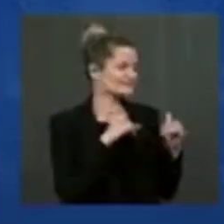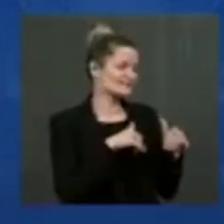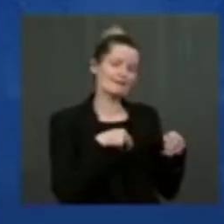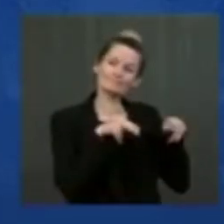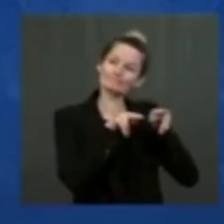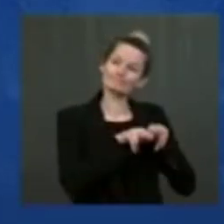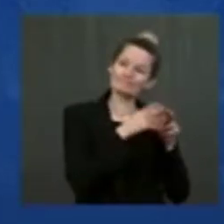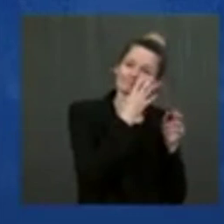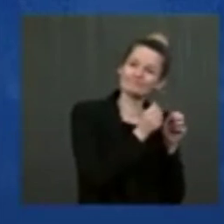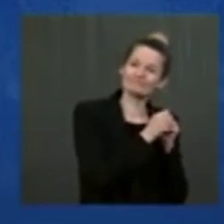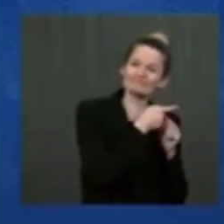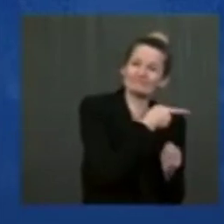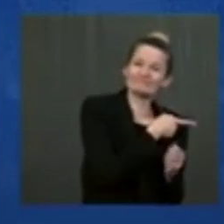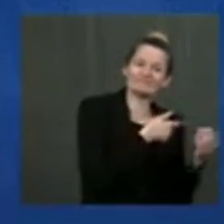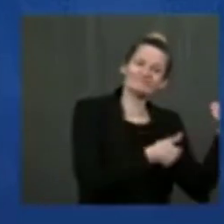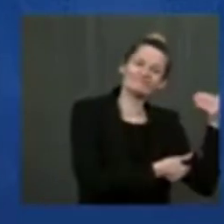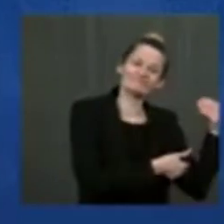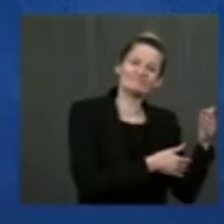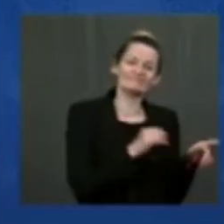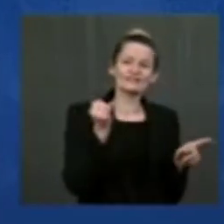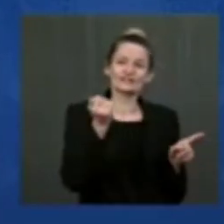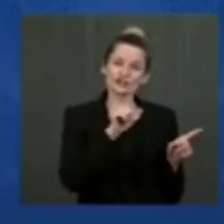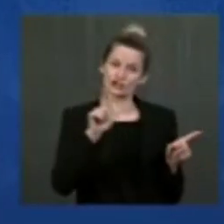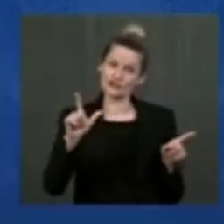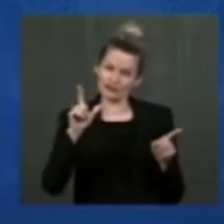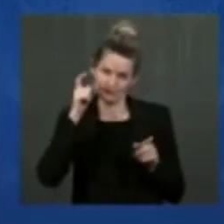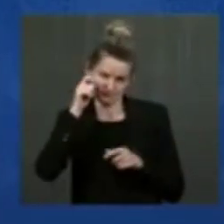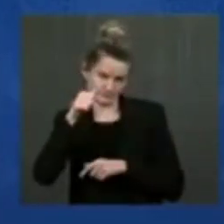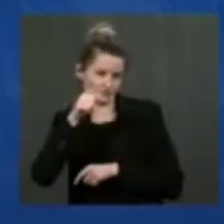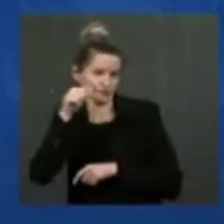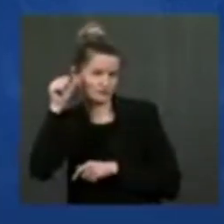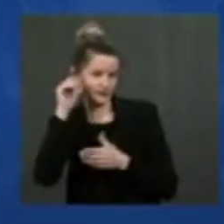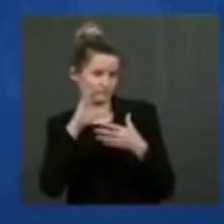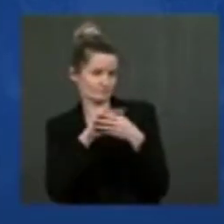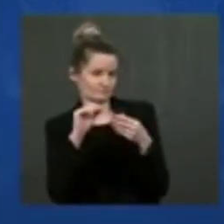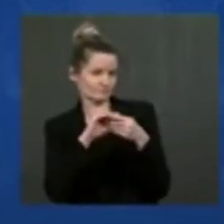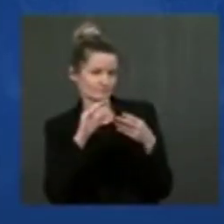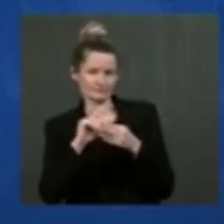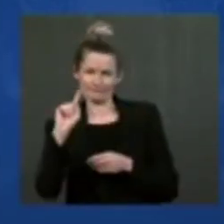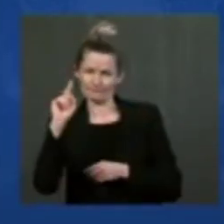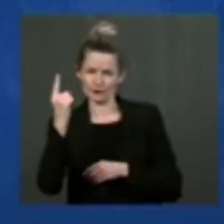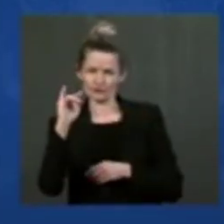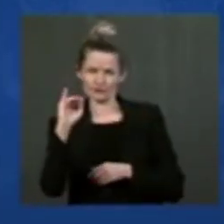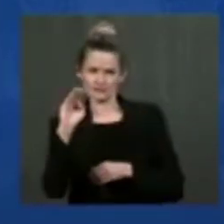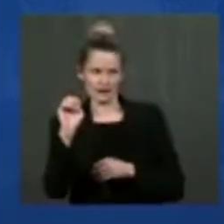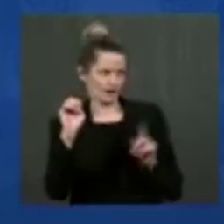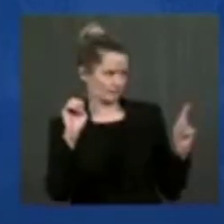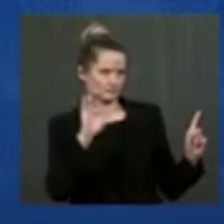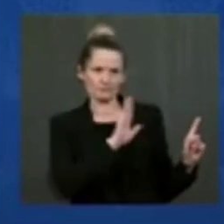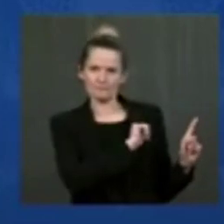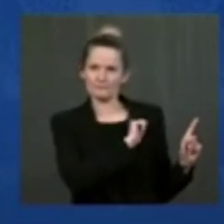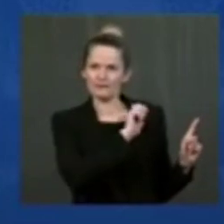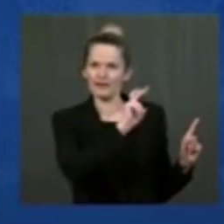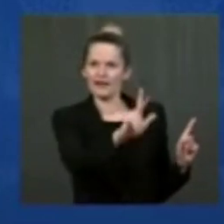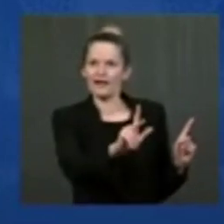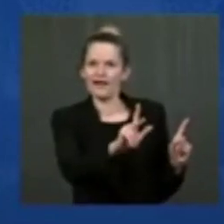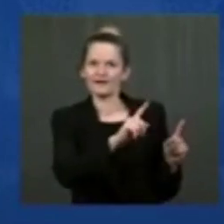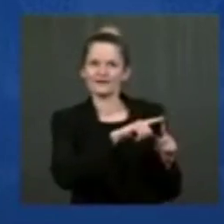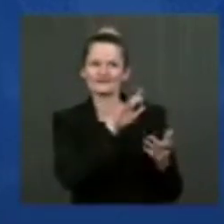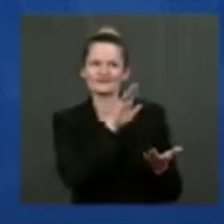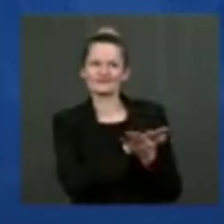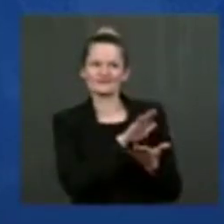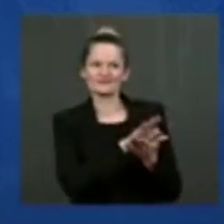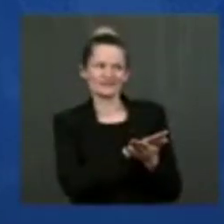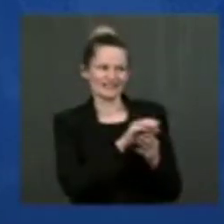day of full-time teaching yesterday. This year, it's back to school. And look, I've talked with union transit